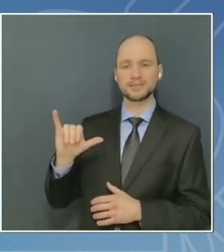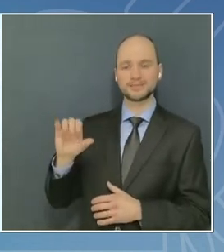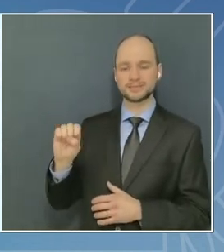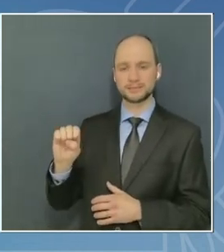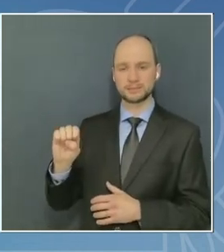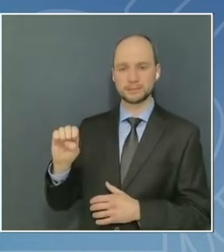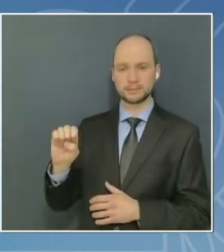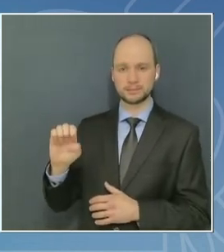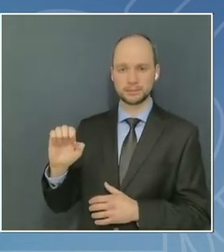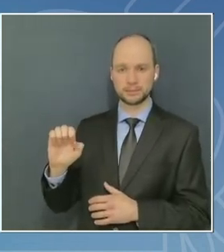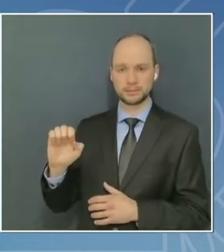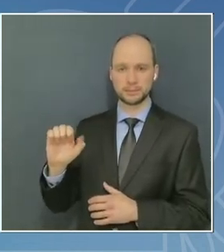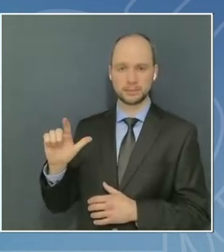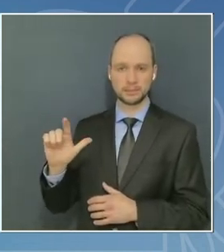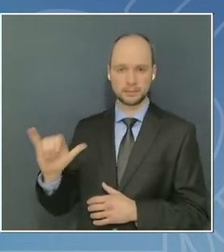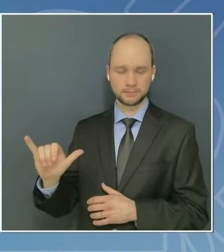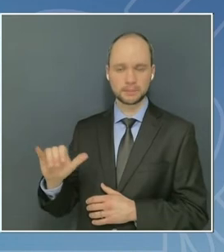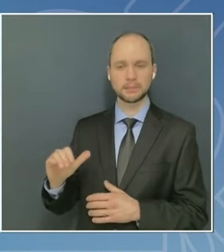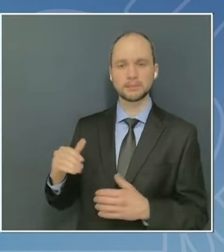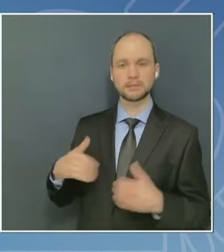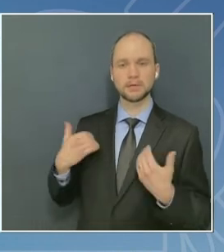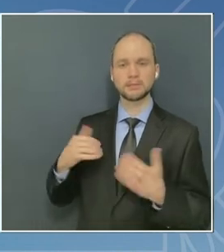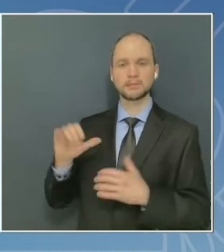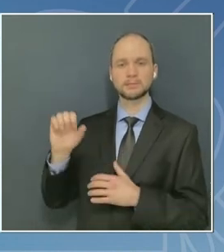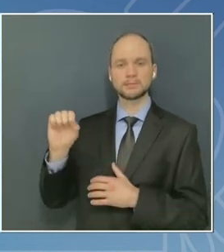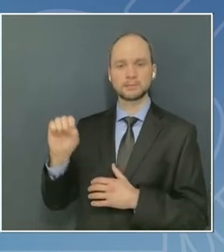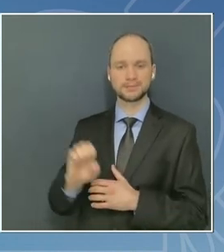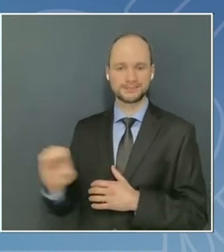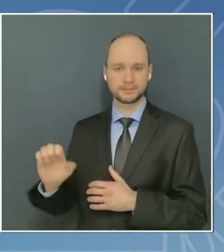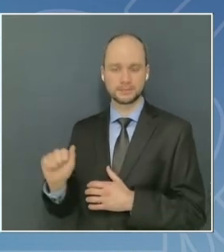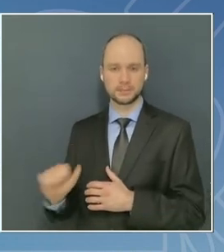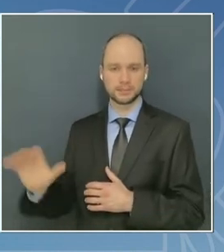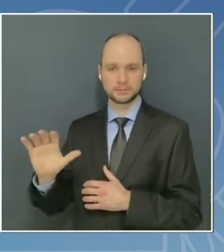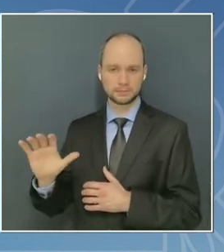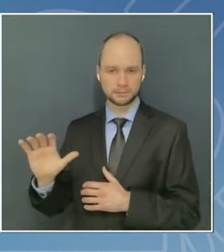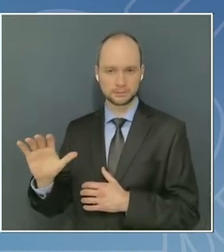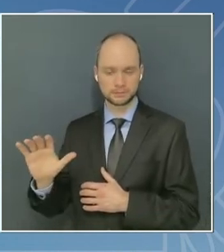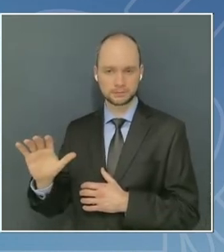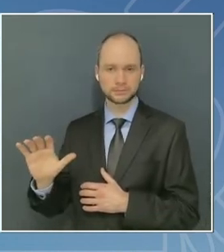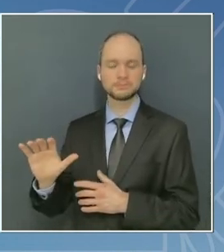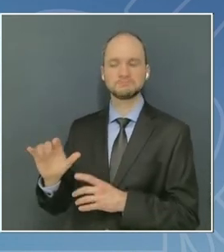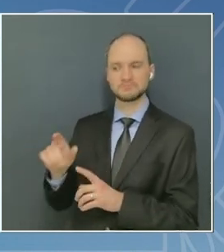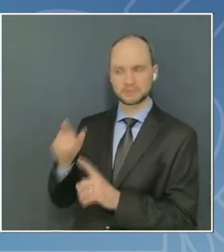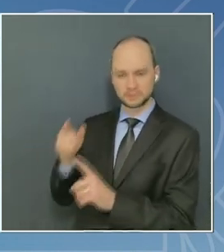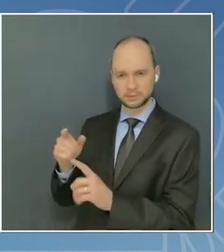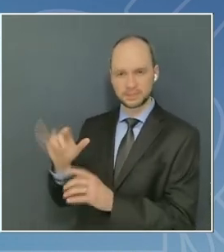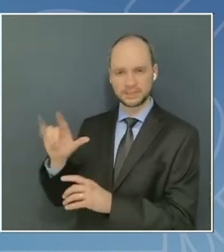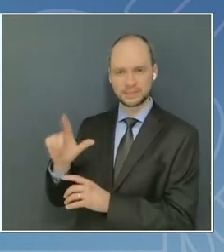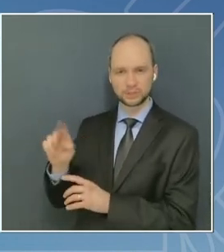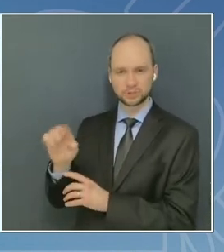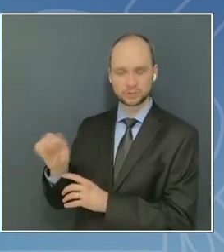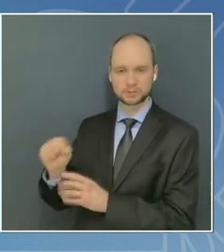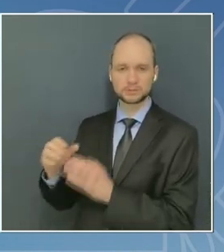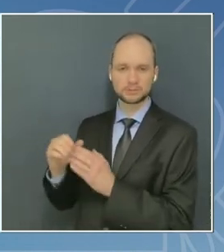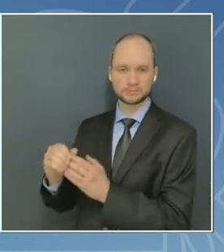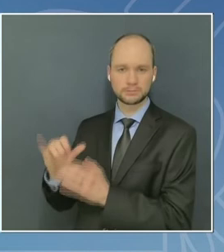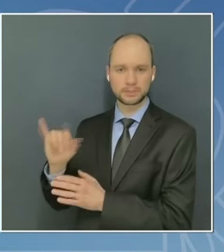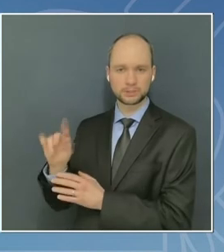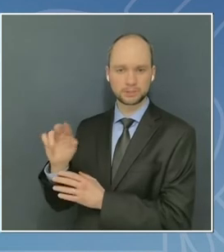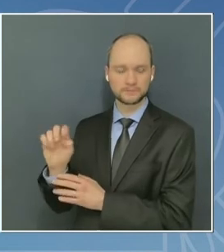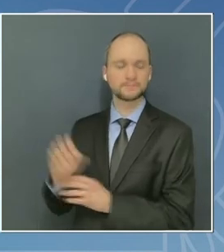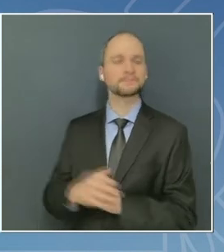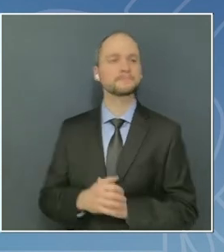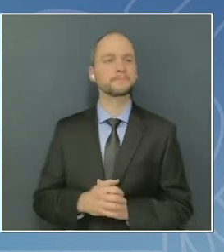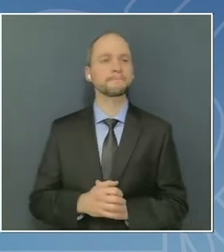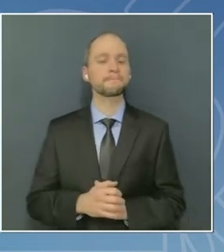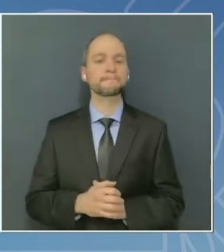Leaders Initiative, and they represent the largest group of young leaders that the State Department